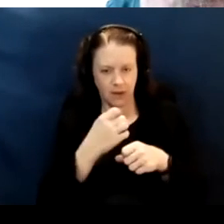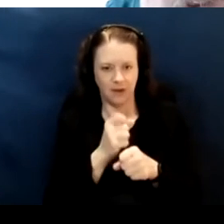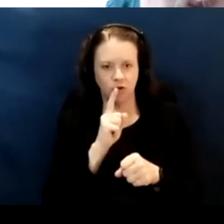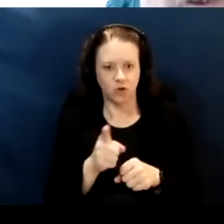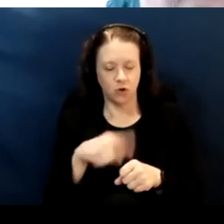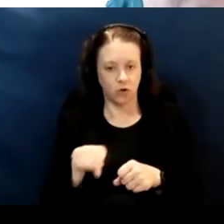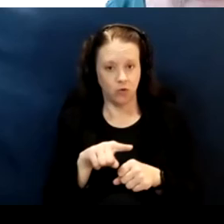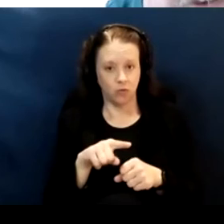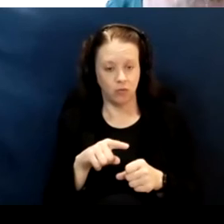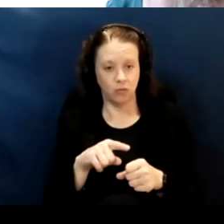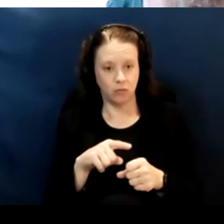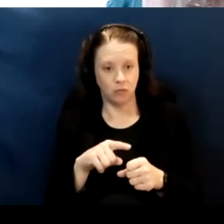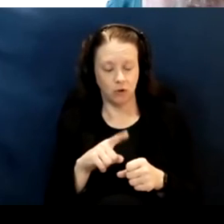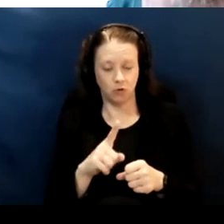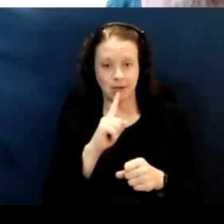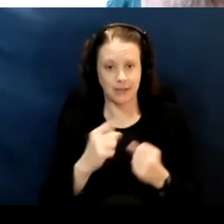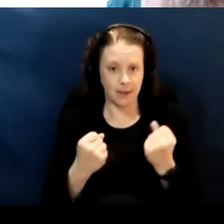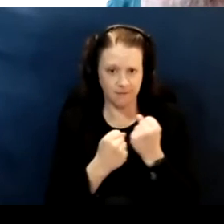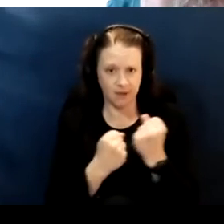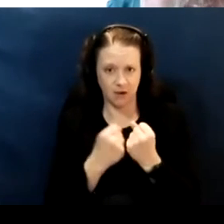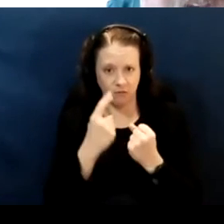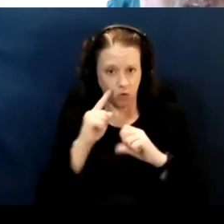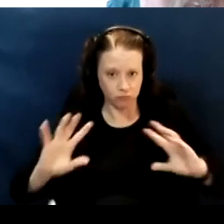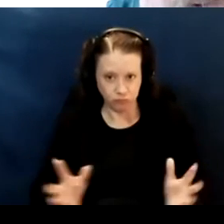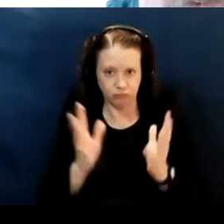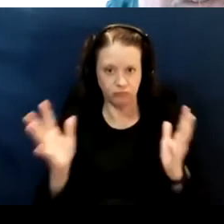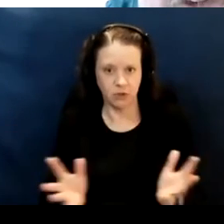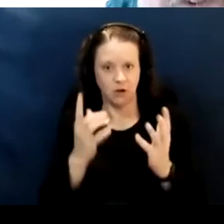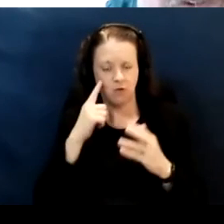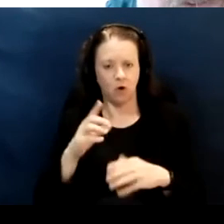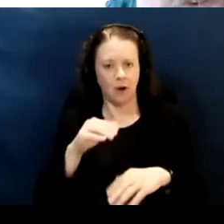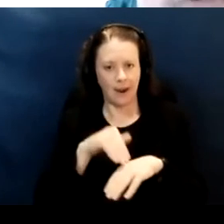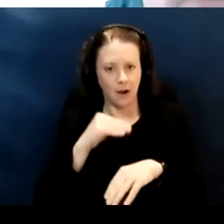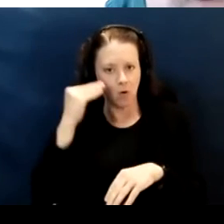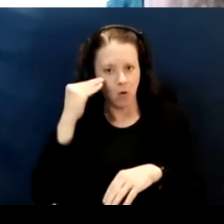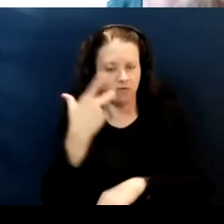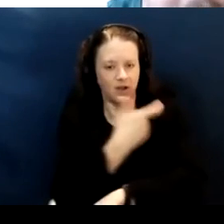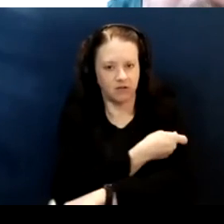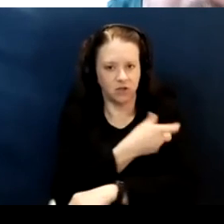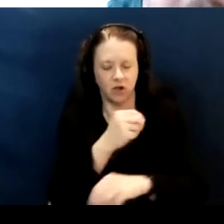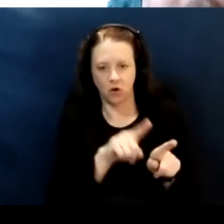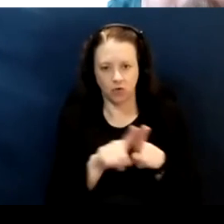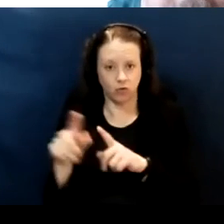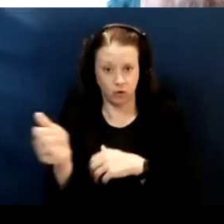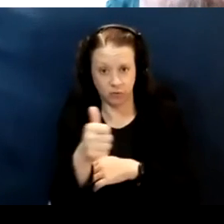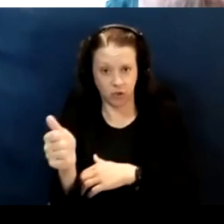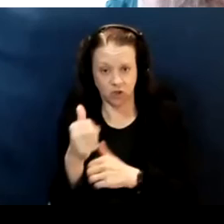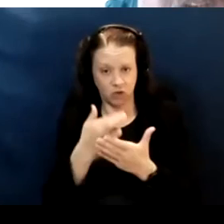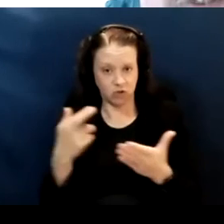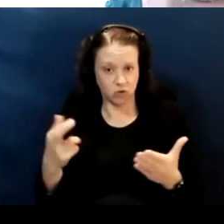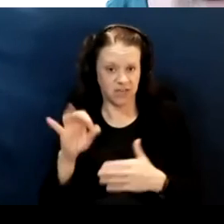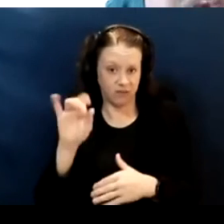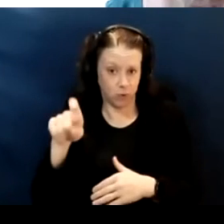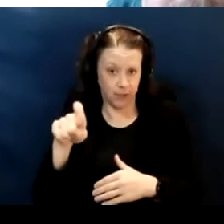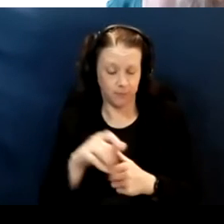you really advocate for pushing for that at-home vaccination and also transportation resources if you need